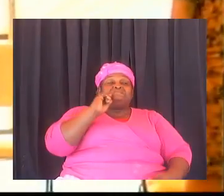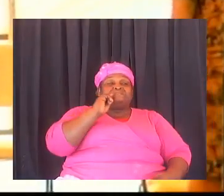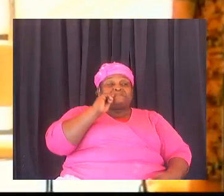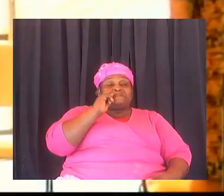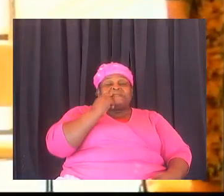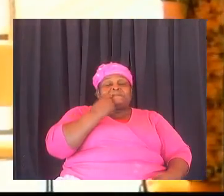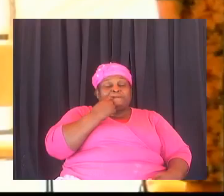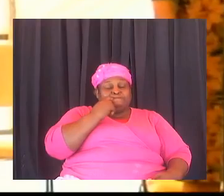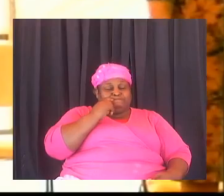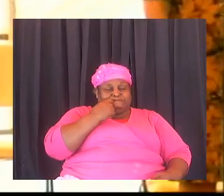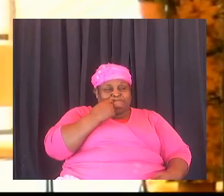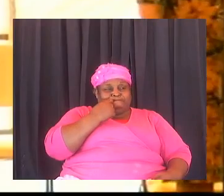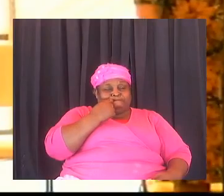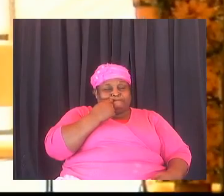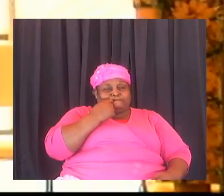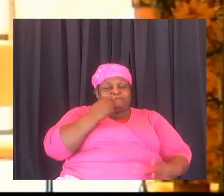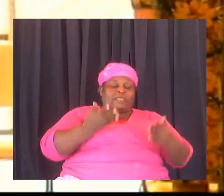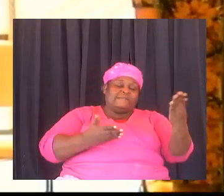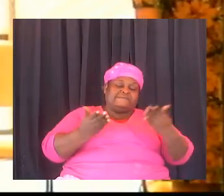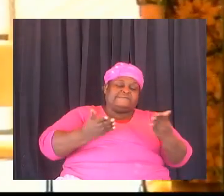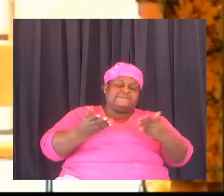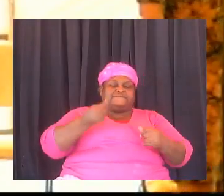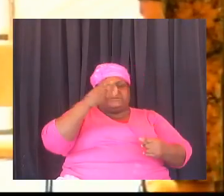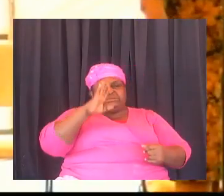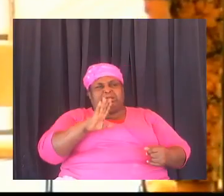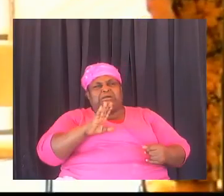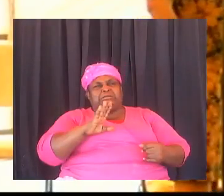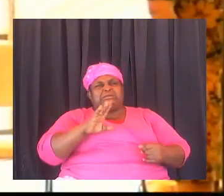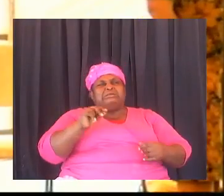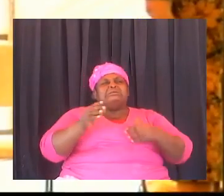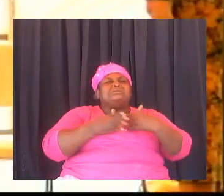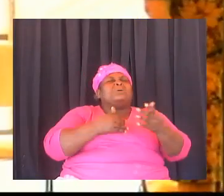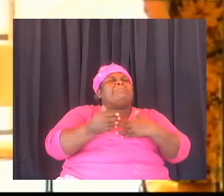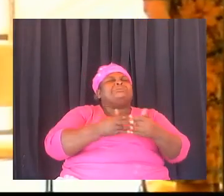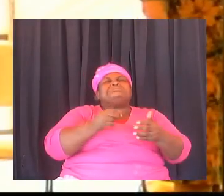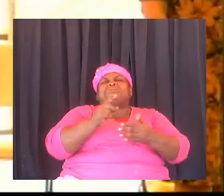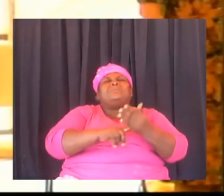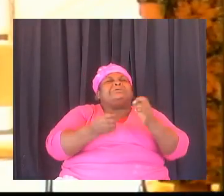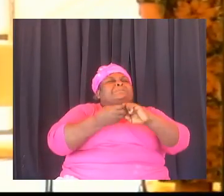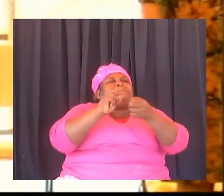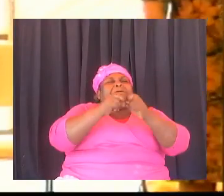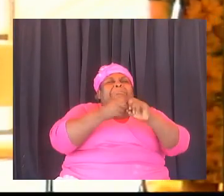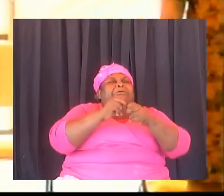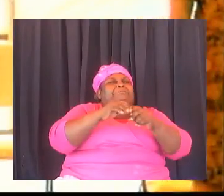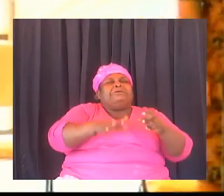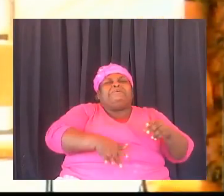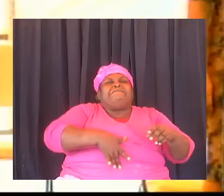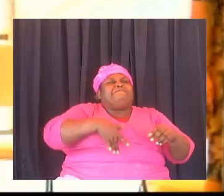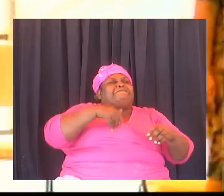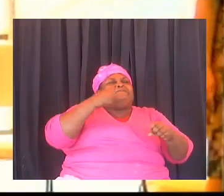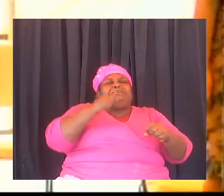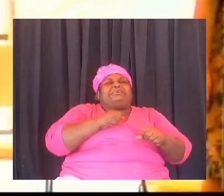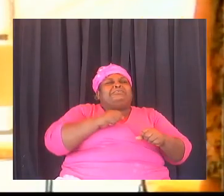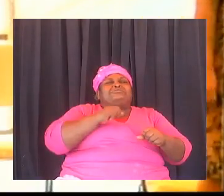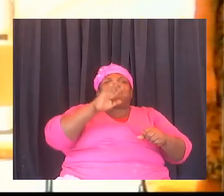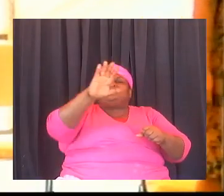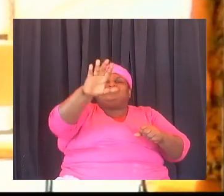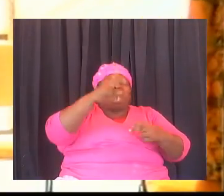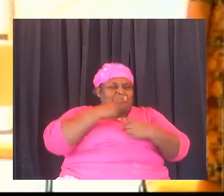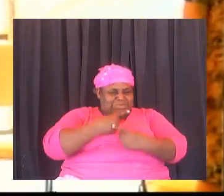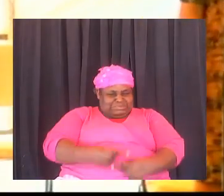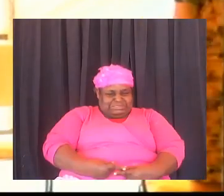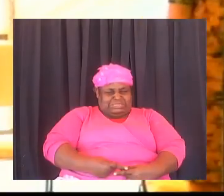you're serving God. It doesn't matter what you're encountering. I just feel that it is your desire